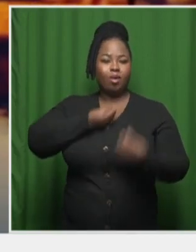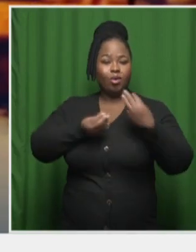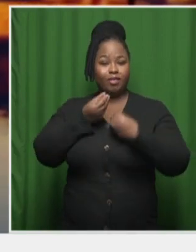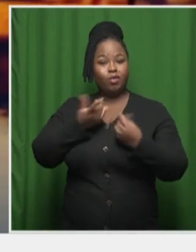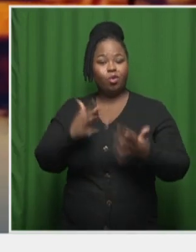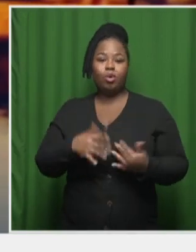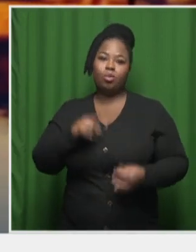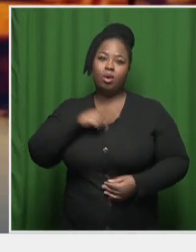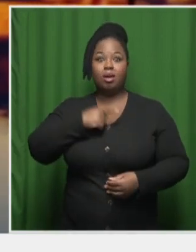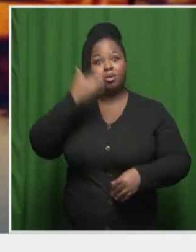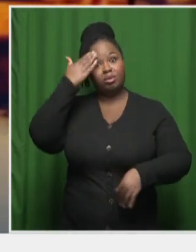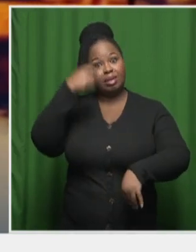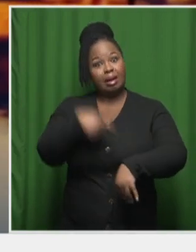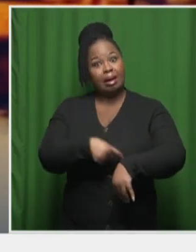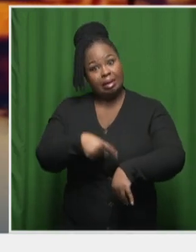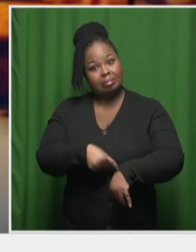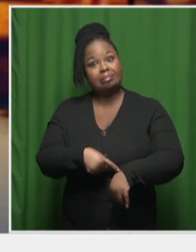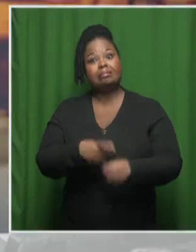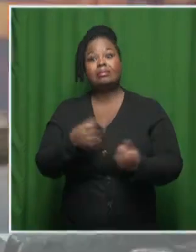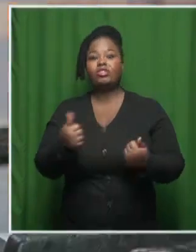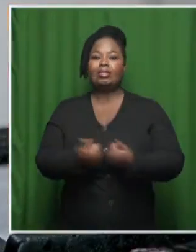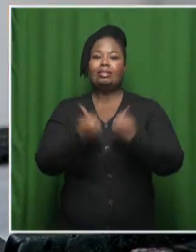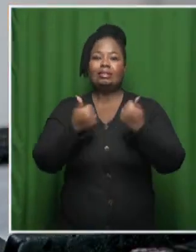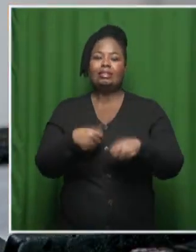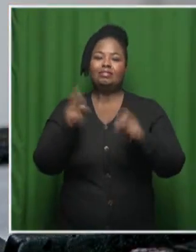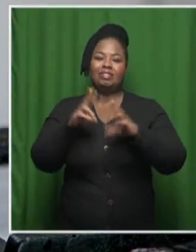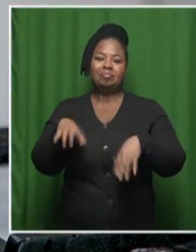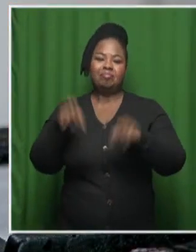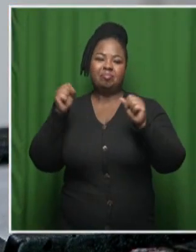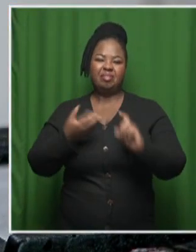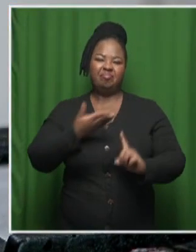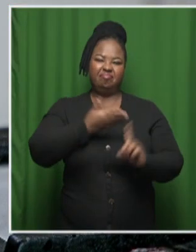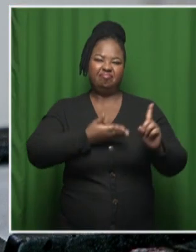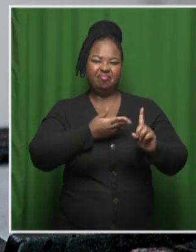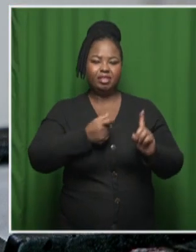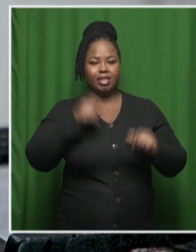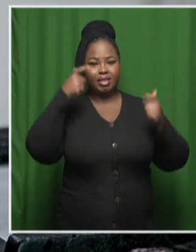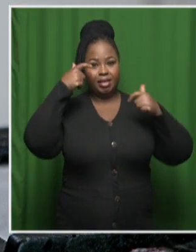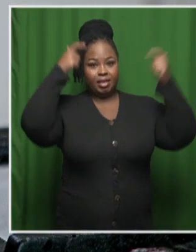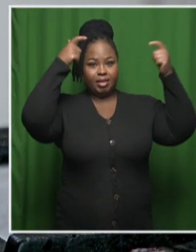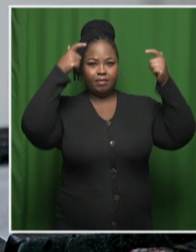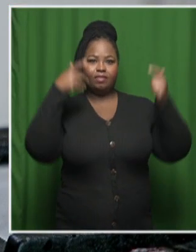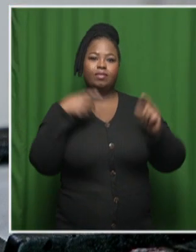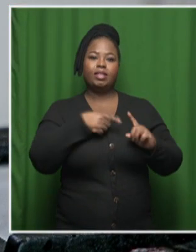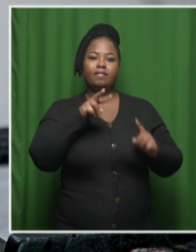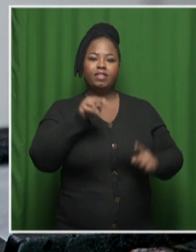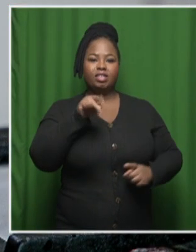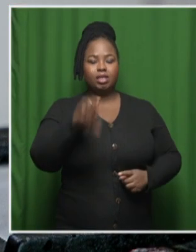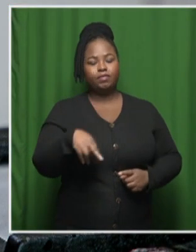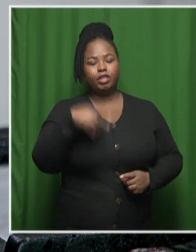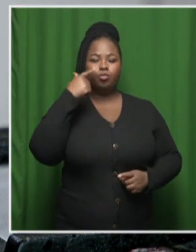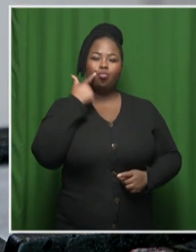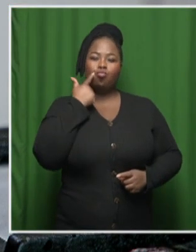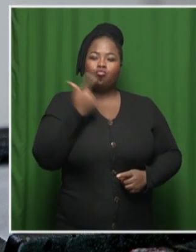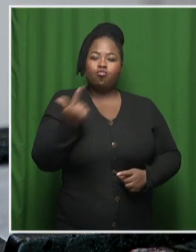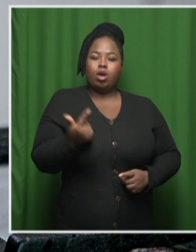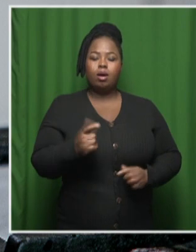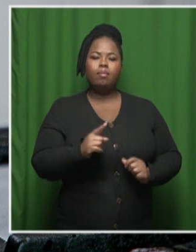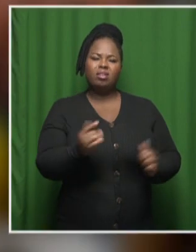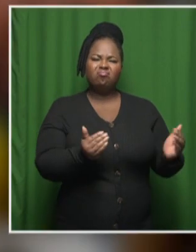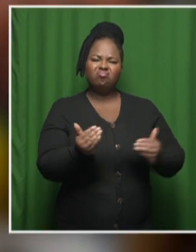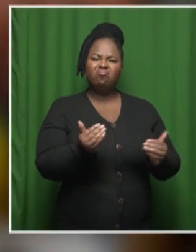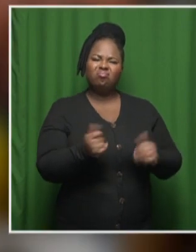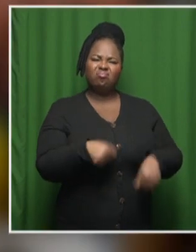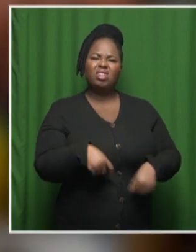those challenging load-shedding times. Chef Victor showcases his creative, innovative dishes that are not only mouth-watering, but also manageable